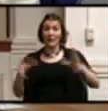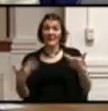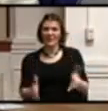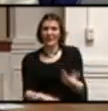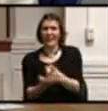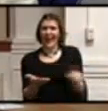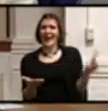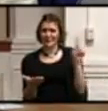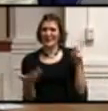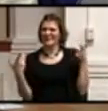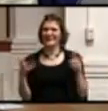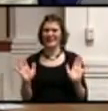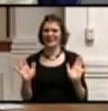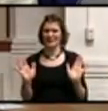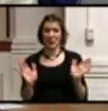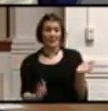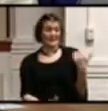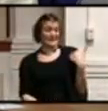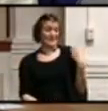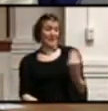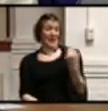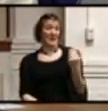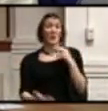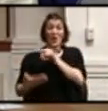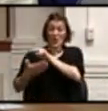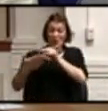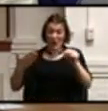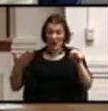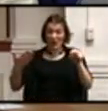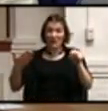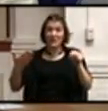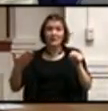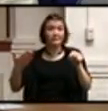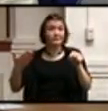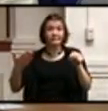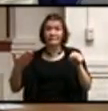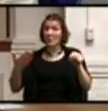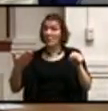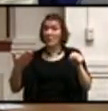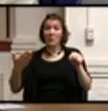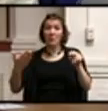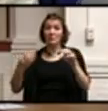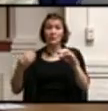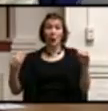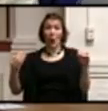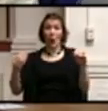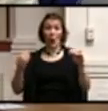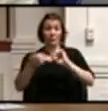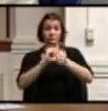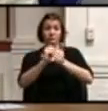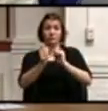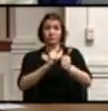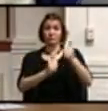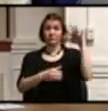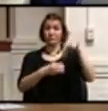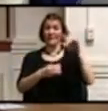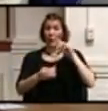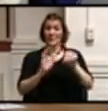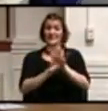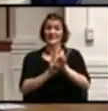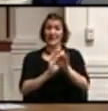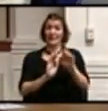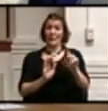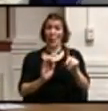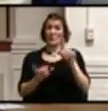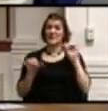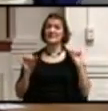and at least as of last Monday, there were no contested elections for Select Board and